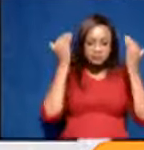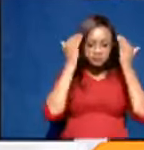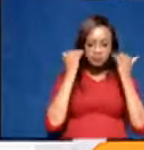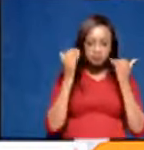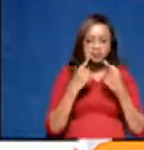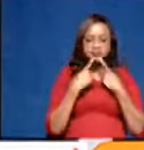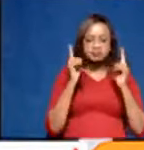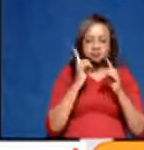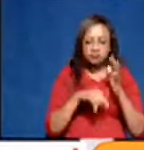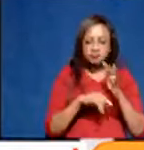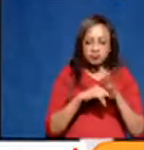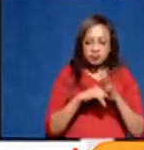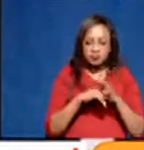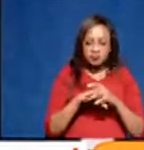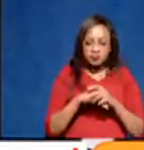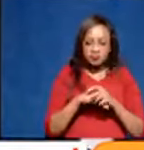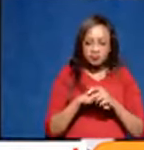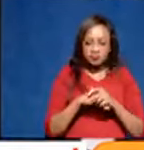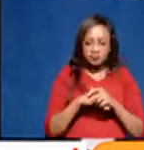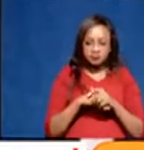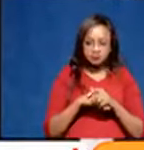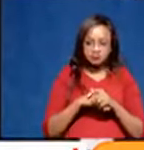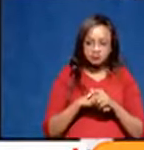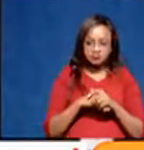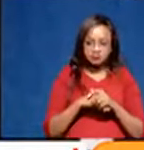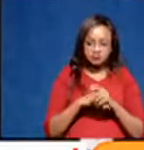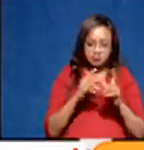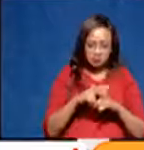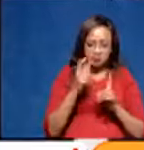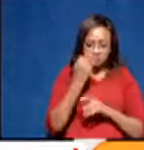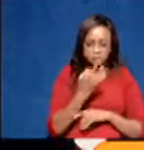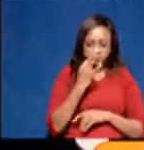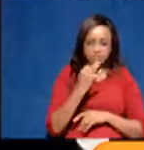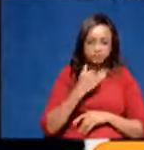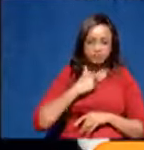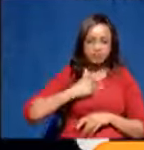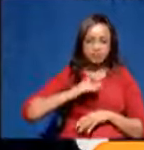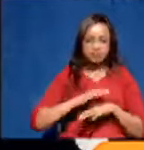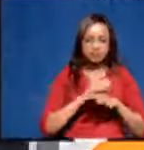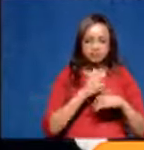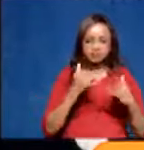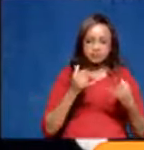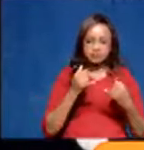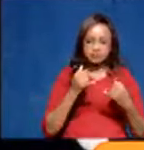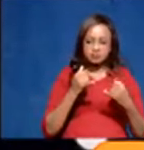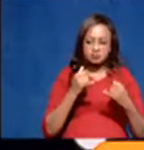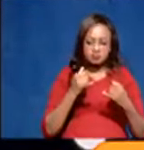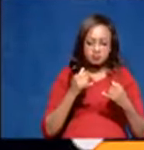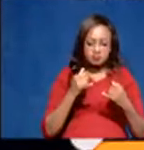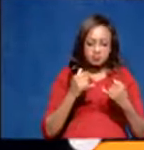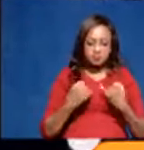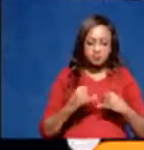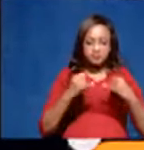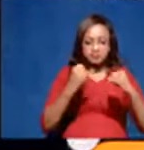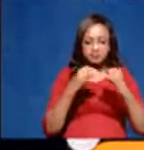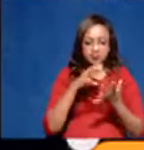come March, there will be a countrywide rollout of e-filing. And so therefore,